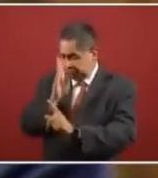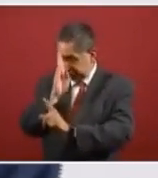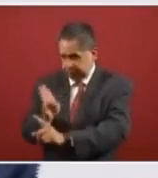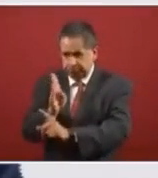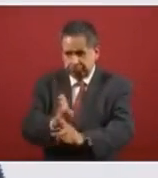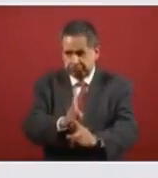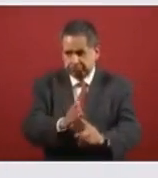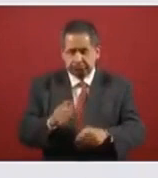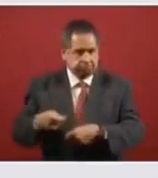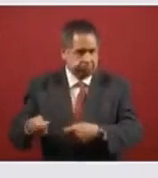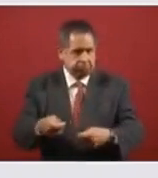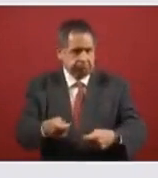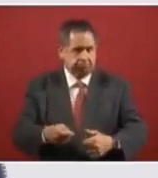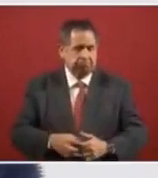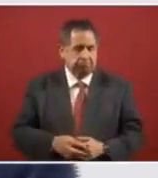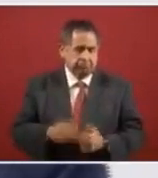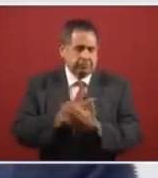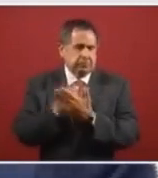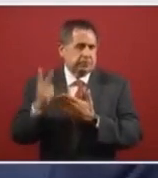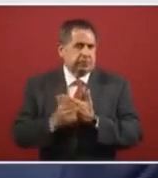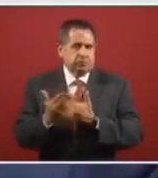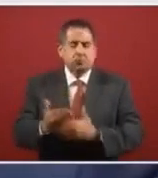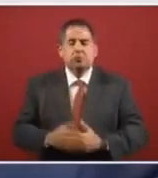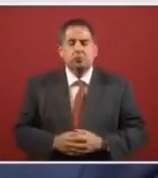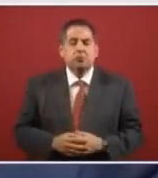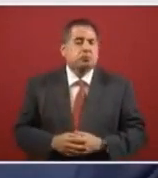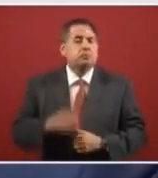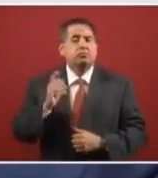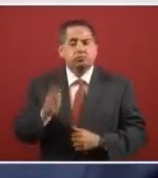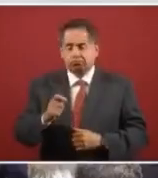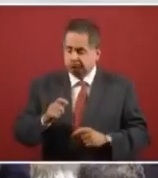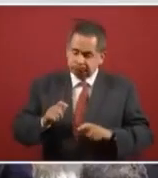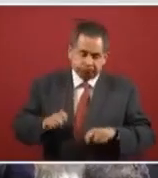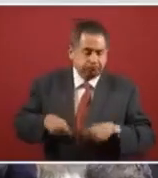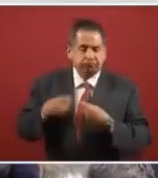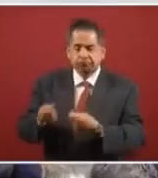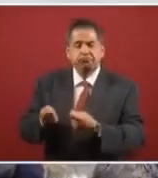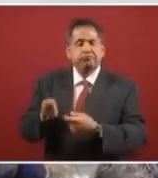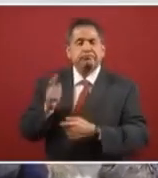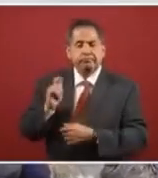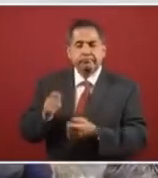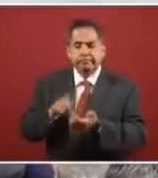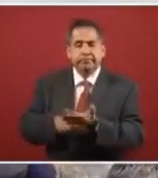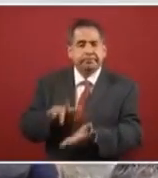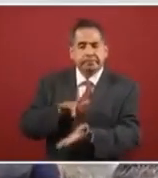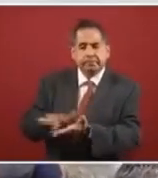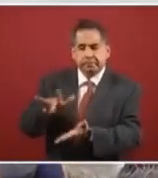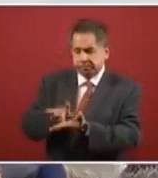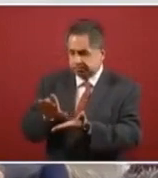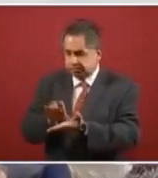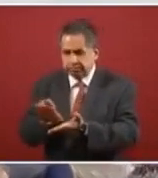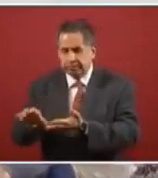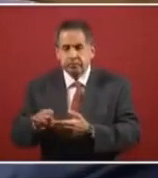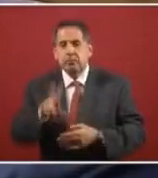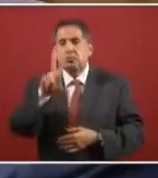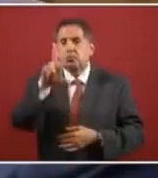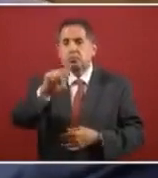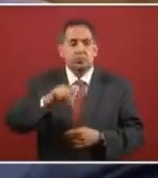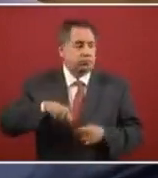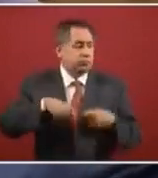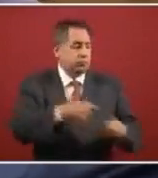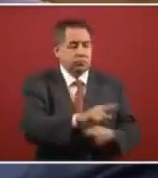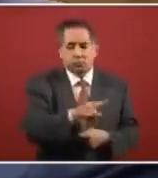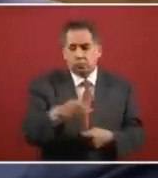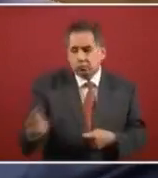manner in this program and we will give the support without